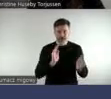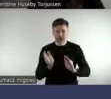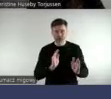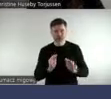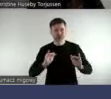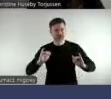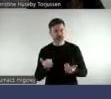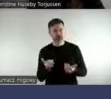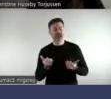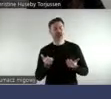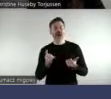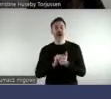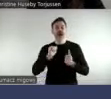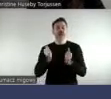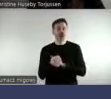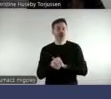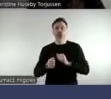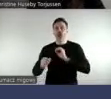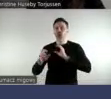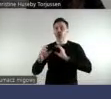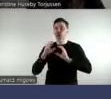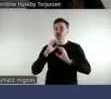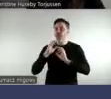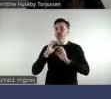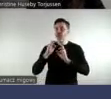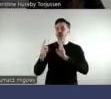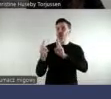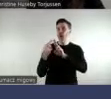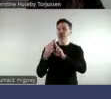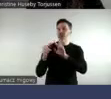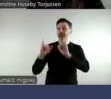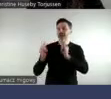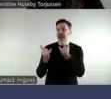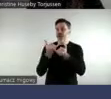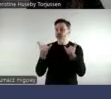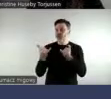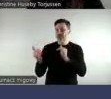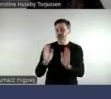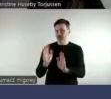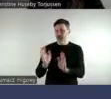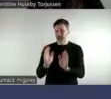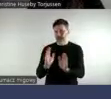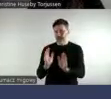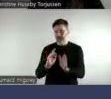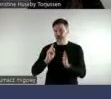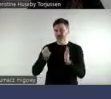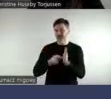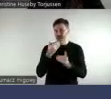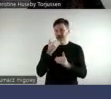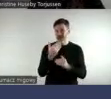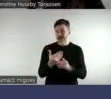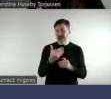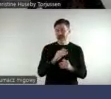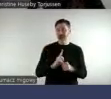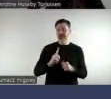each other, and so on. So in that way, the national communication authorities was given a good decision basis on where to